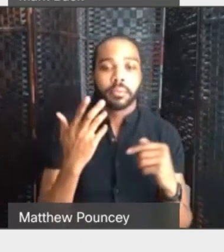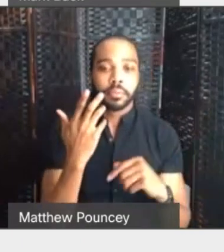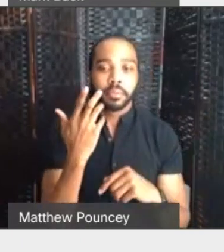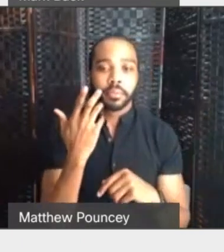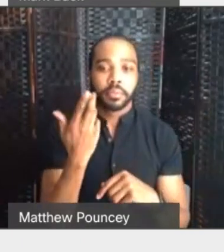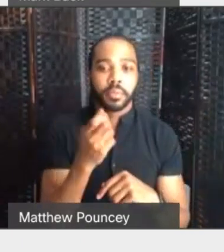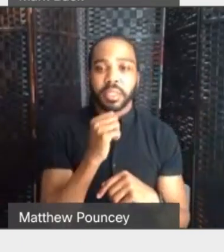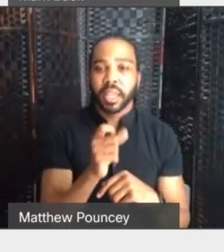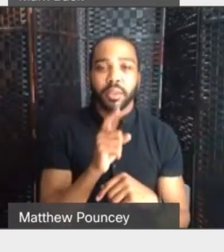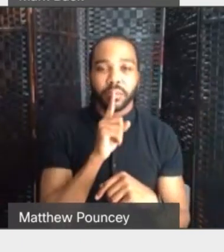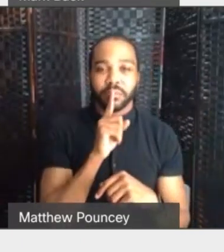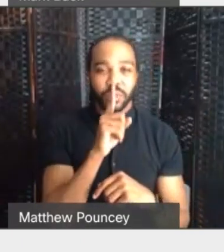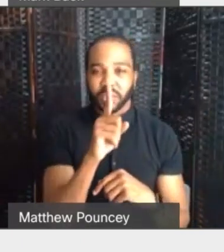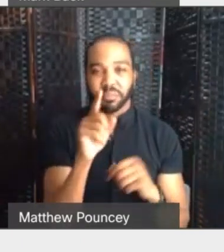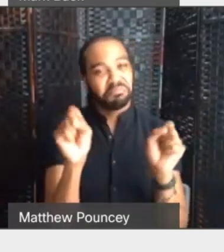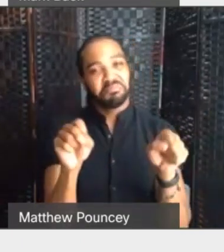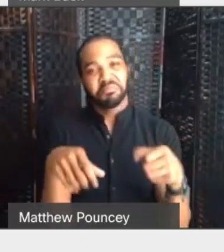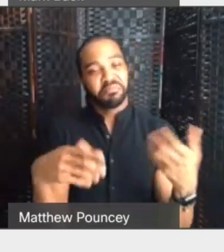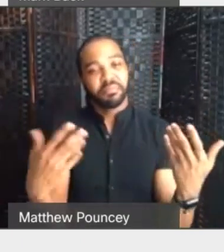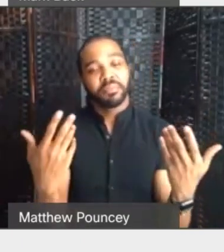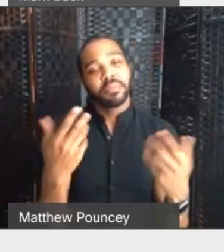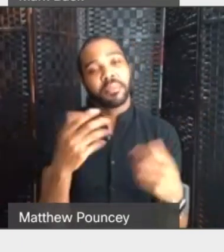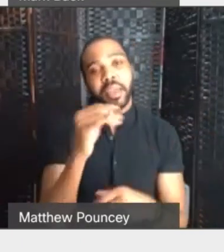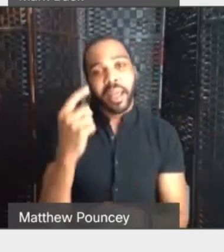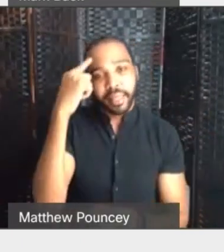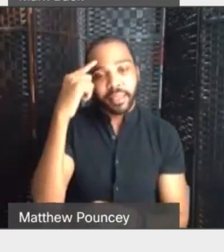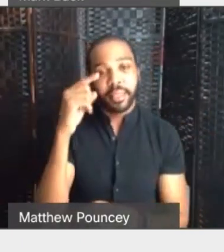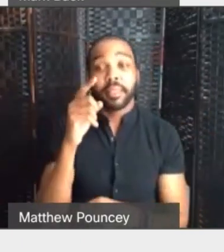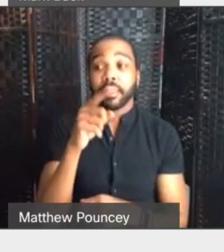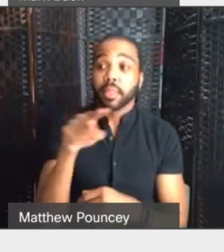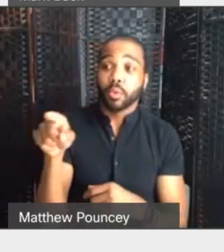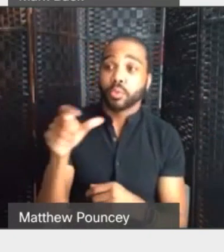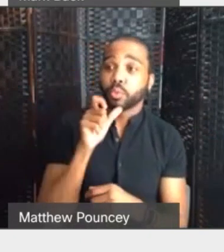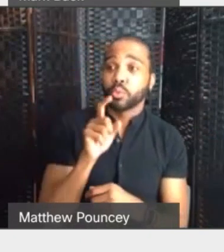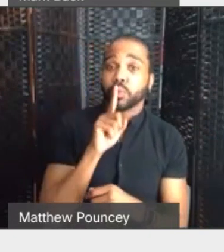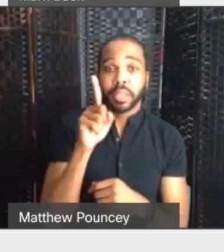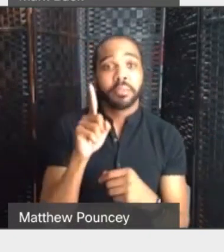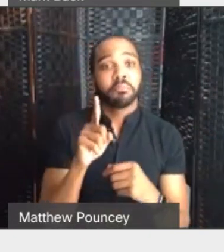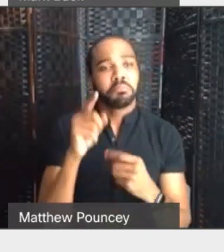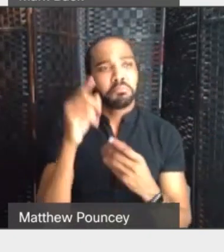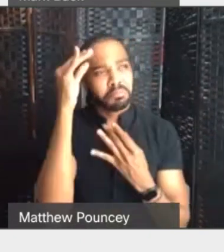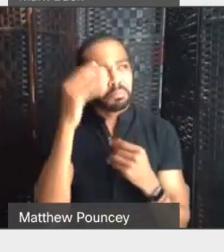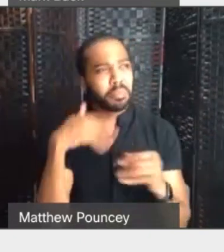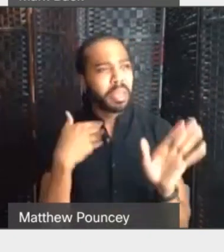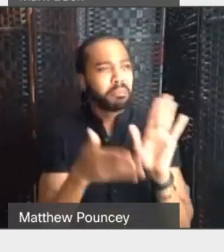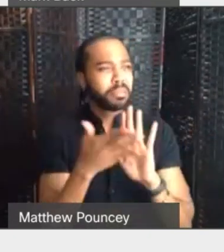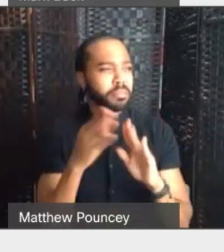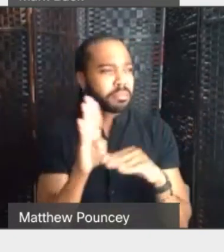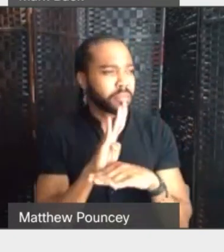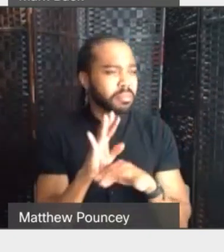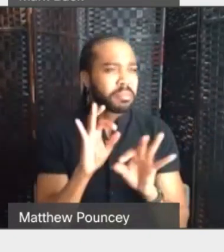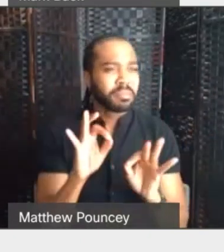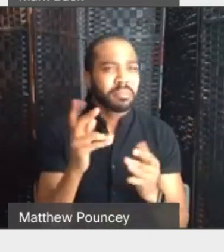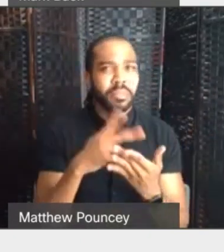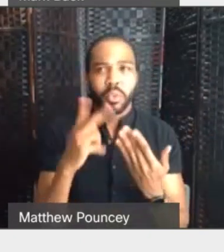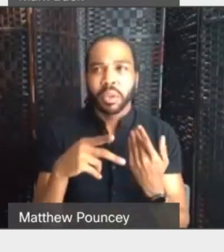It's not realistic, and I think those who are thoughtful about running their businesses and their programs know